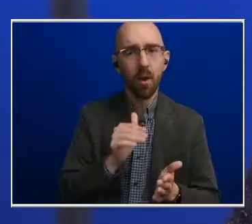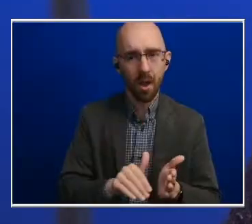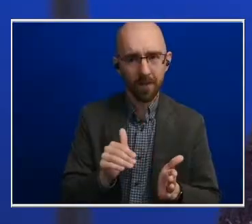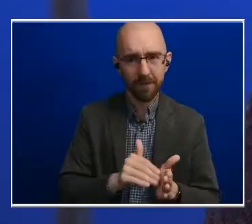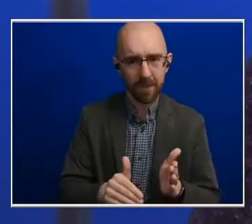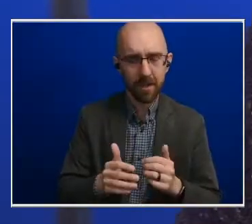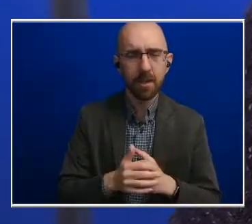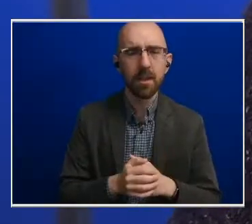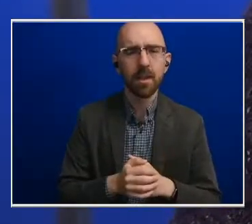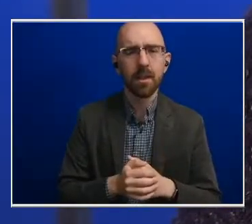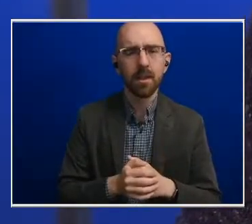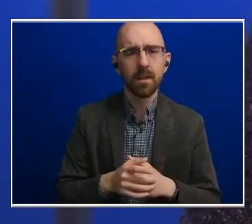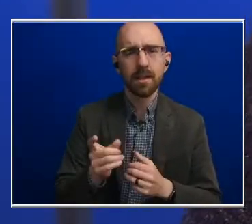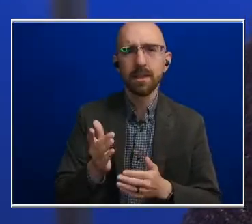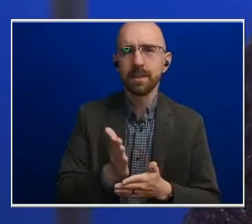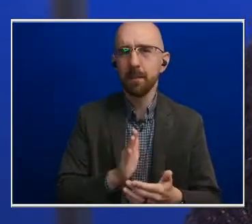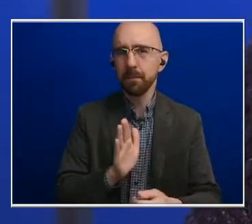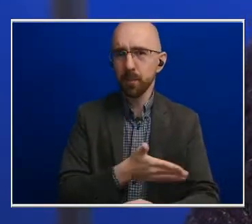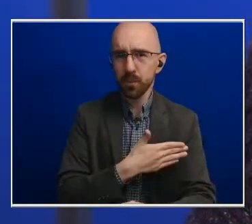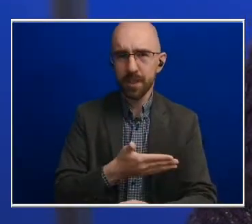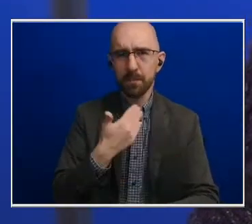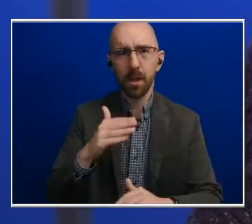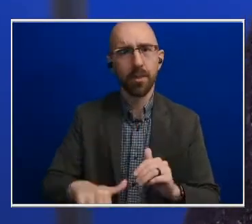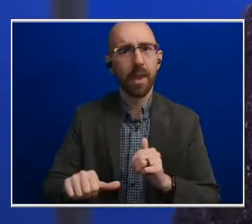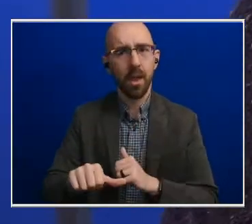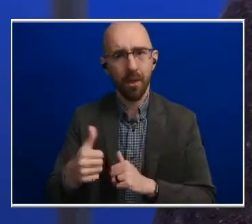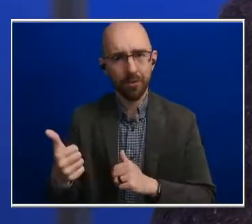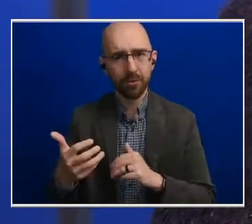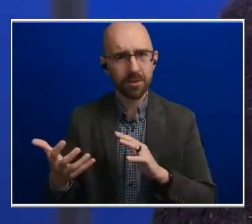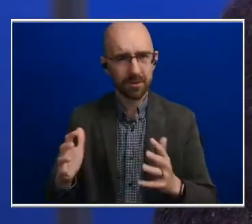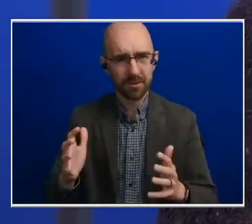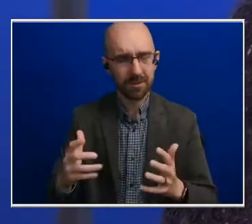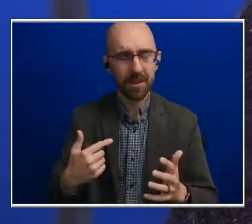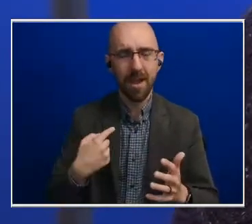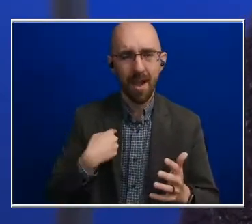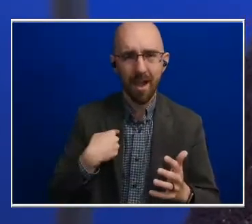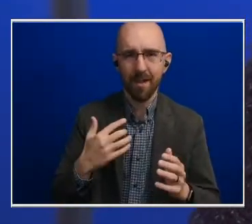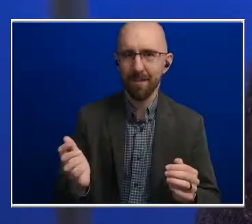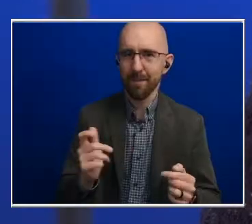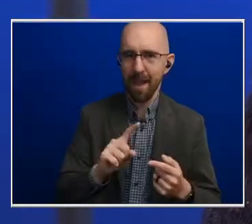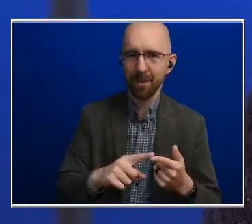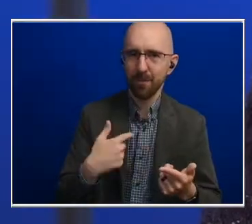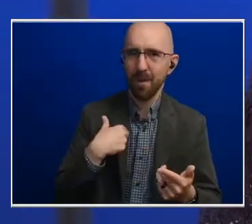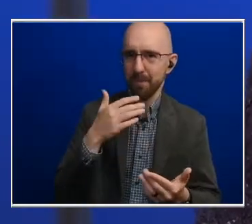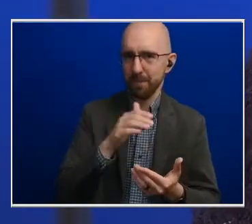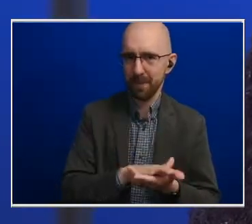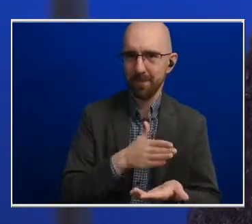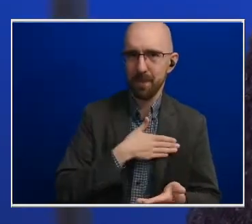some music better than others? And going back to what I believe is my musician's heart,